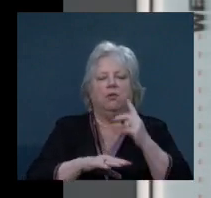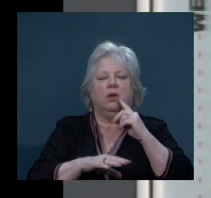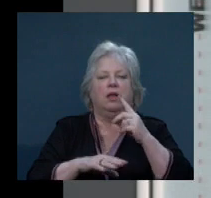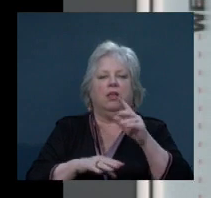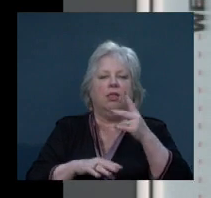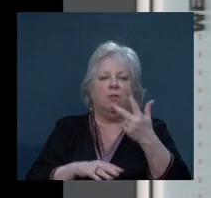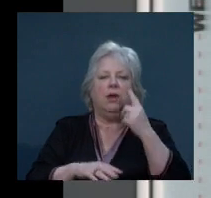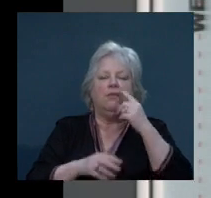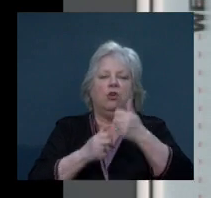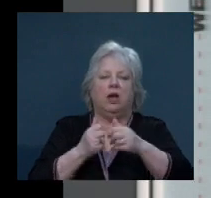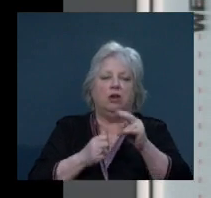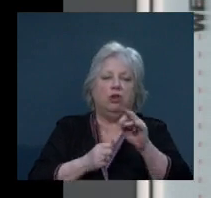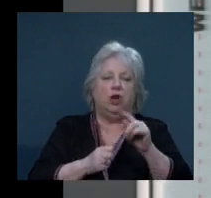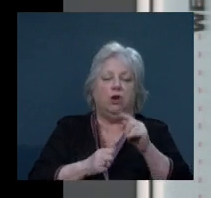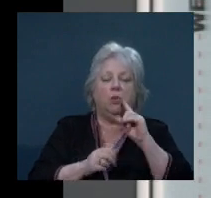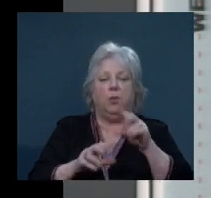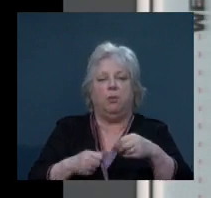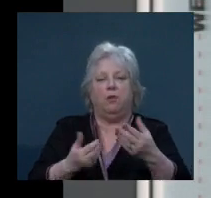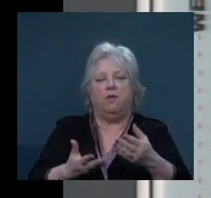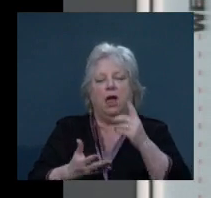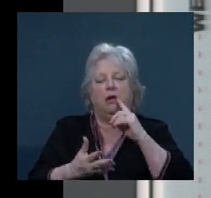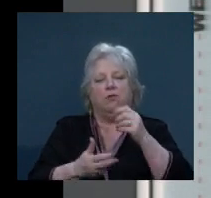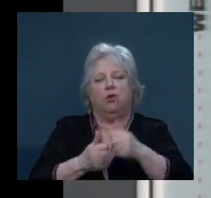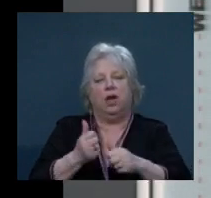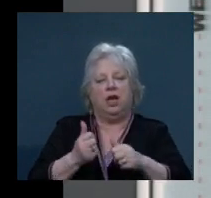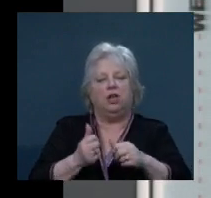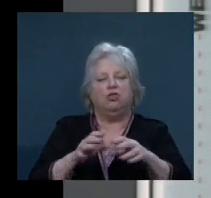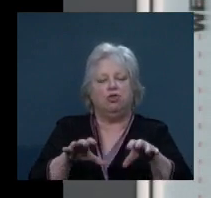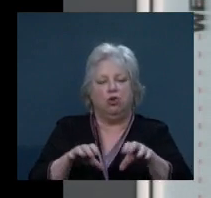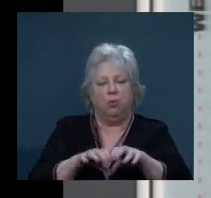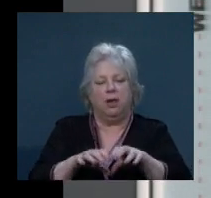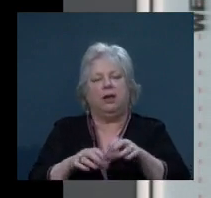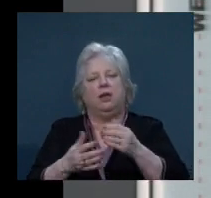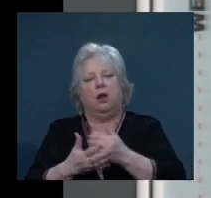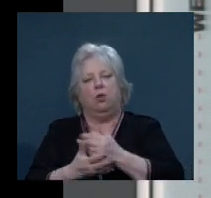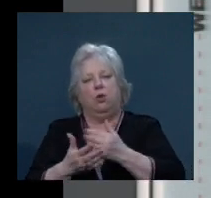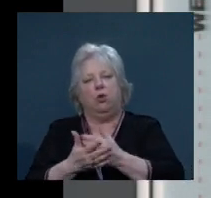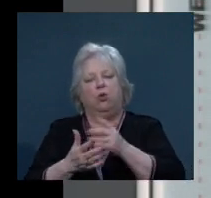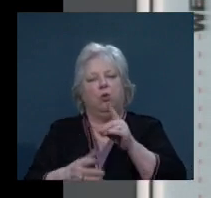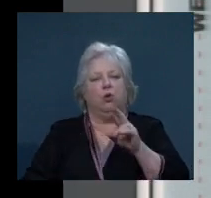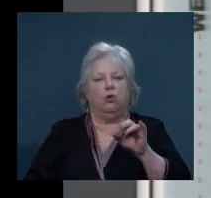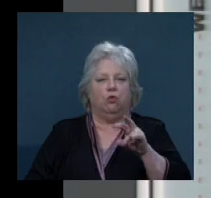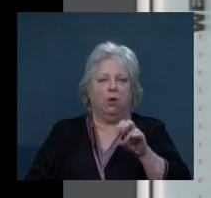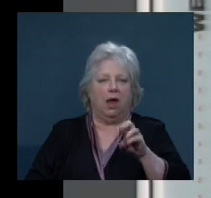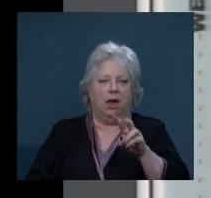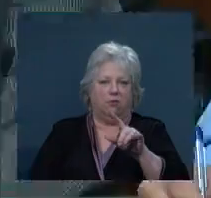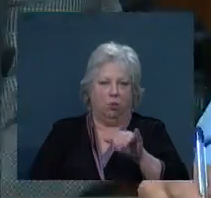unit, will be provided for each duplex structure. New paved driveways from Weldon Avenue will